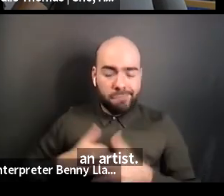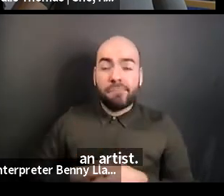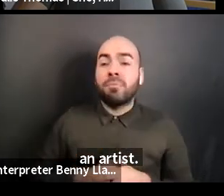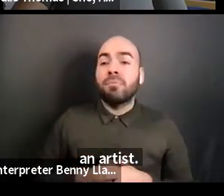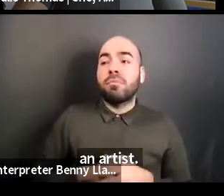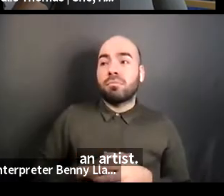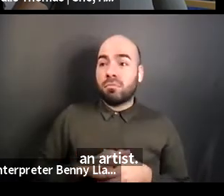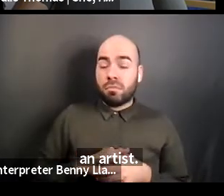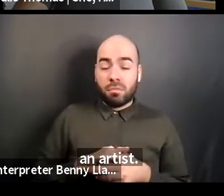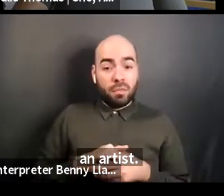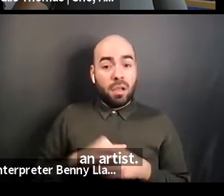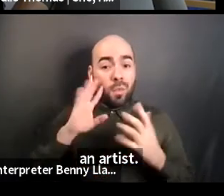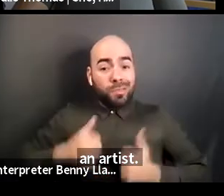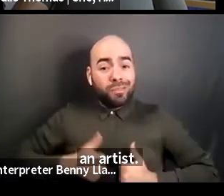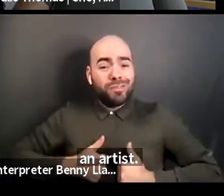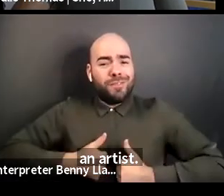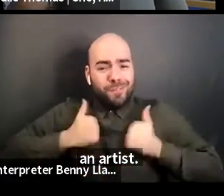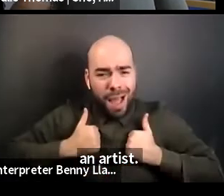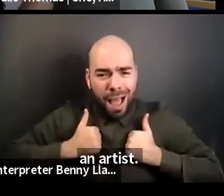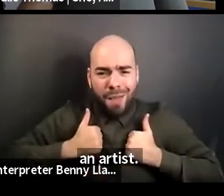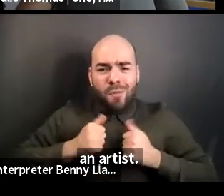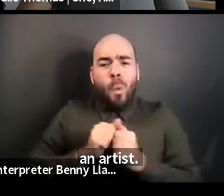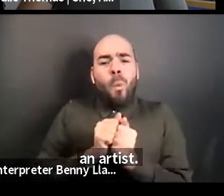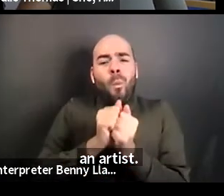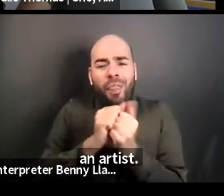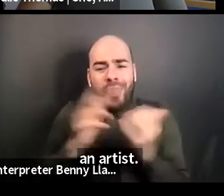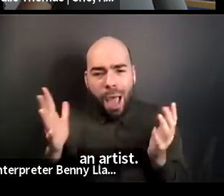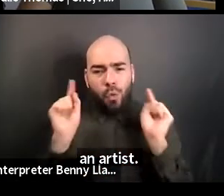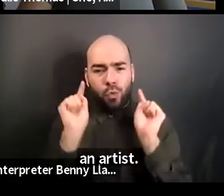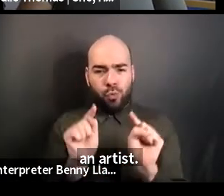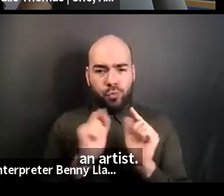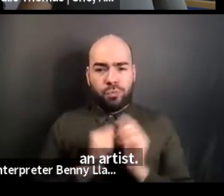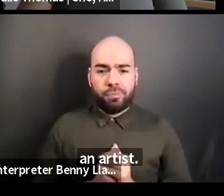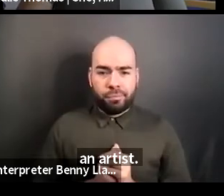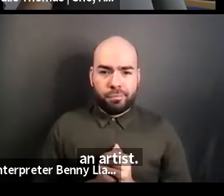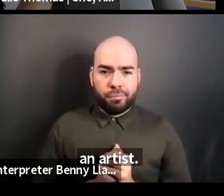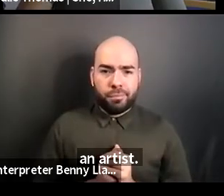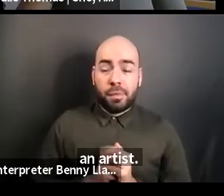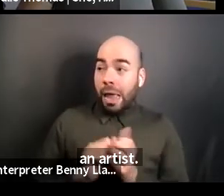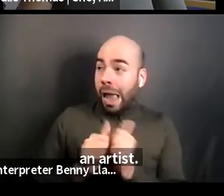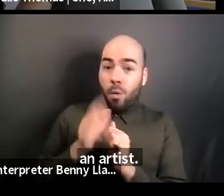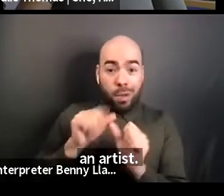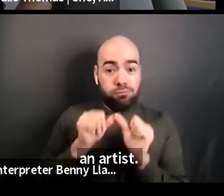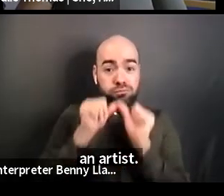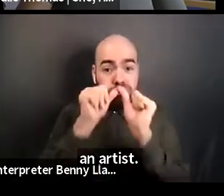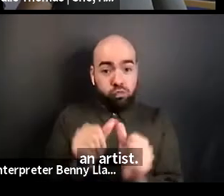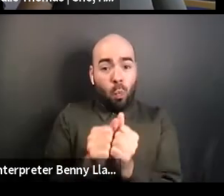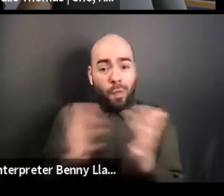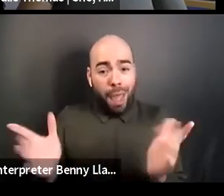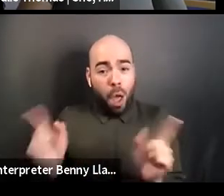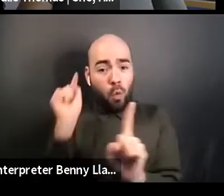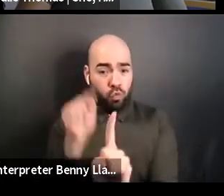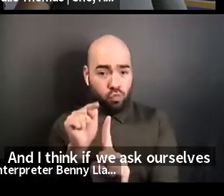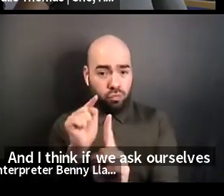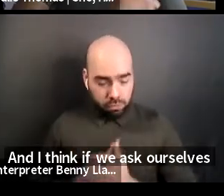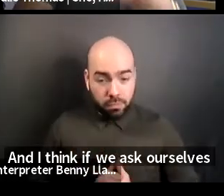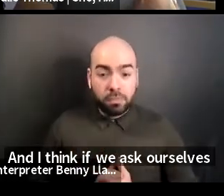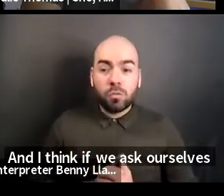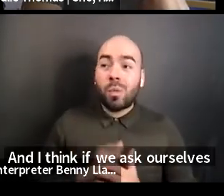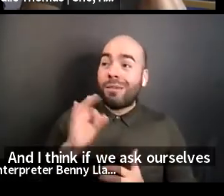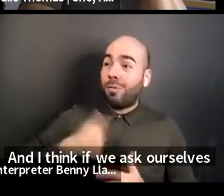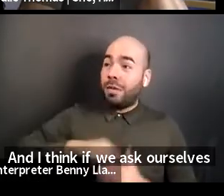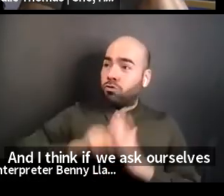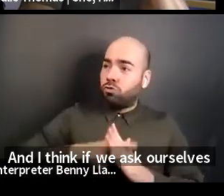survive without you. How does it sustain itself without you? And I think if we ask ourselves